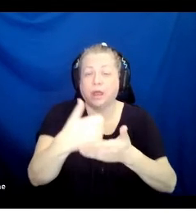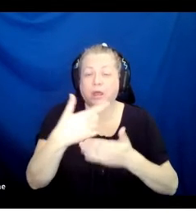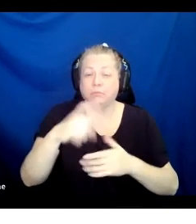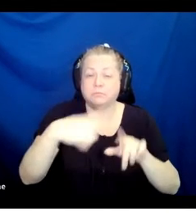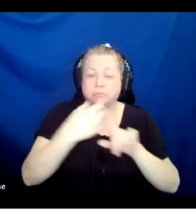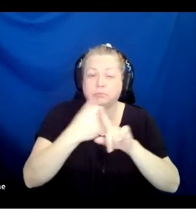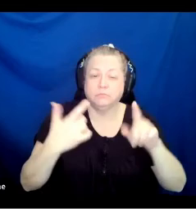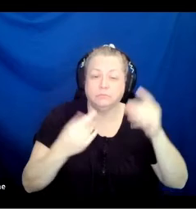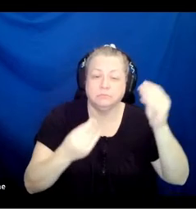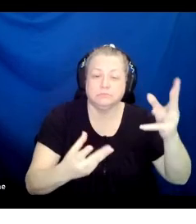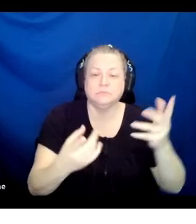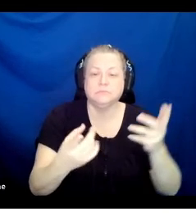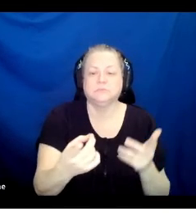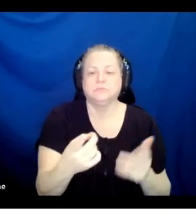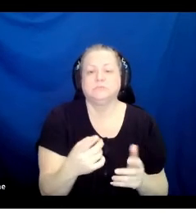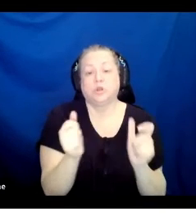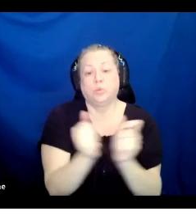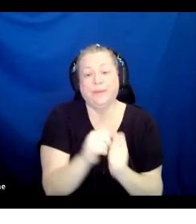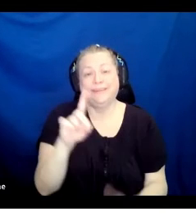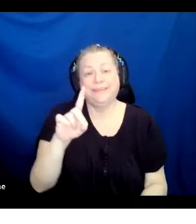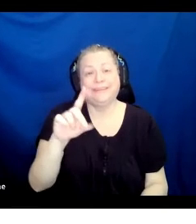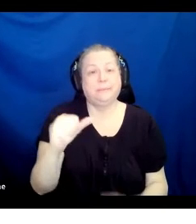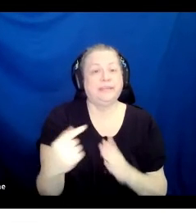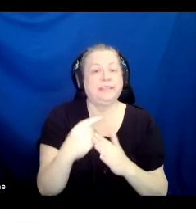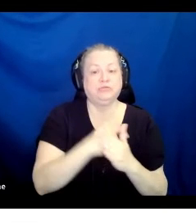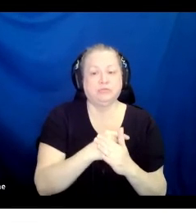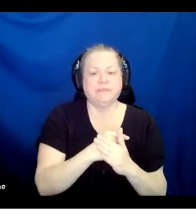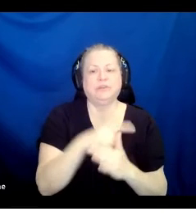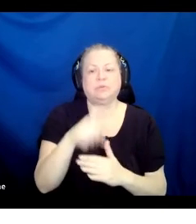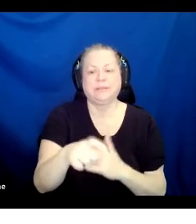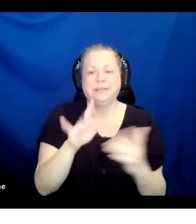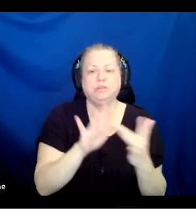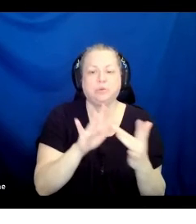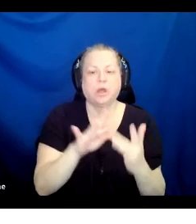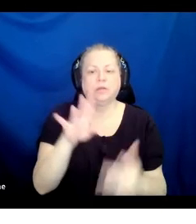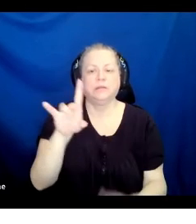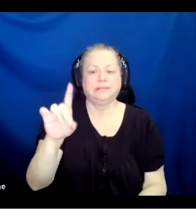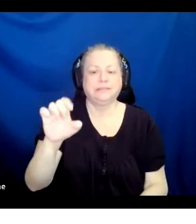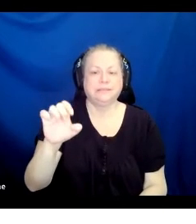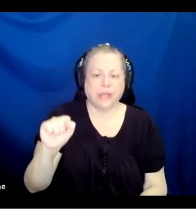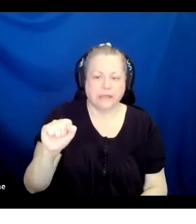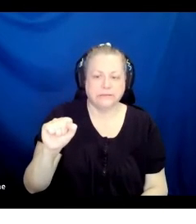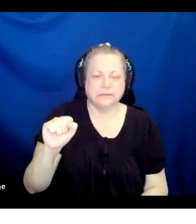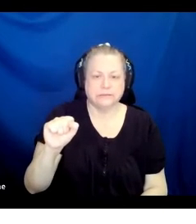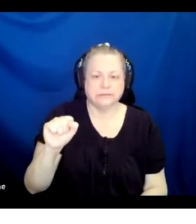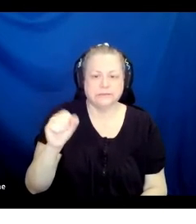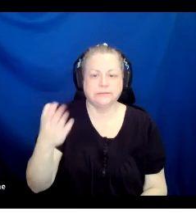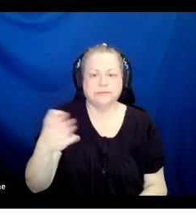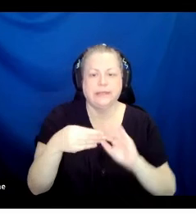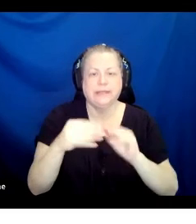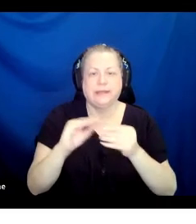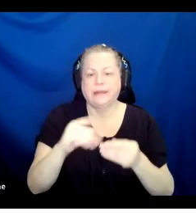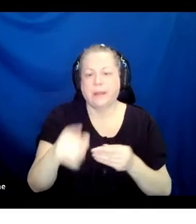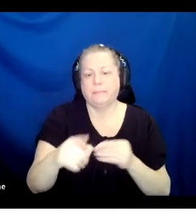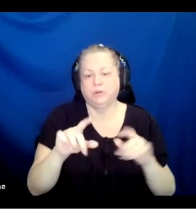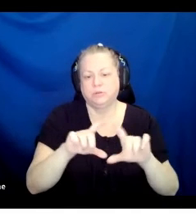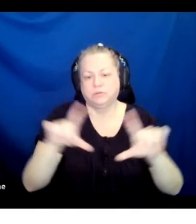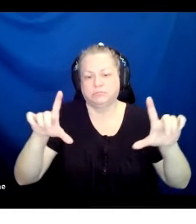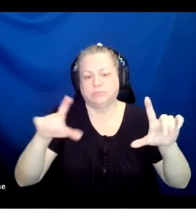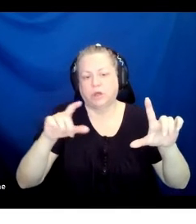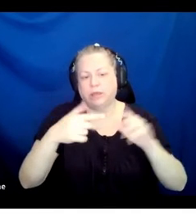help with their disability review, they should contact the DES helpline, and the number is listed here at the bottom of the